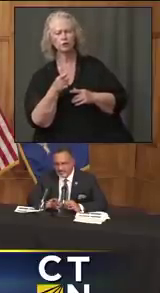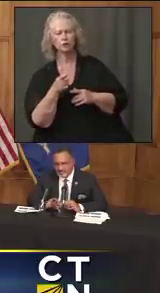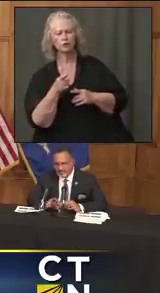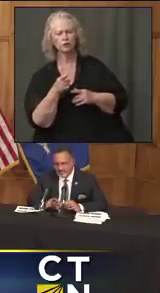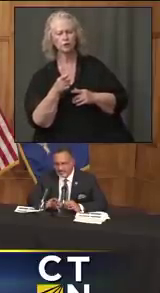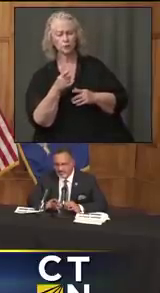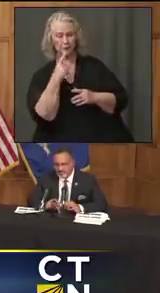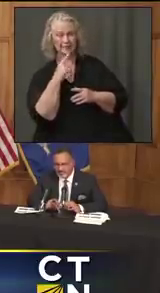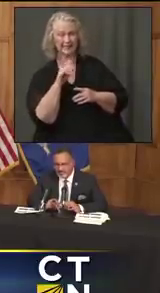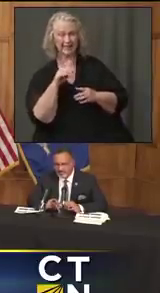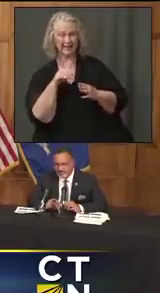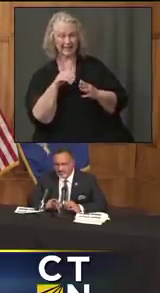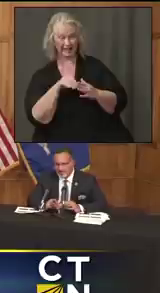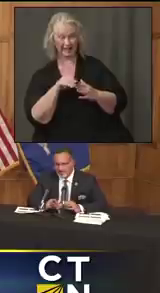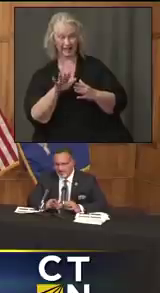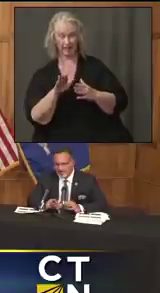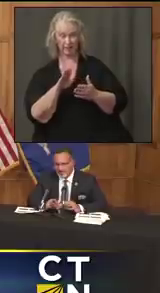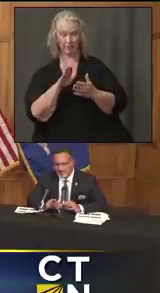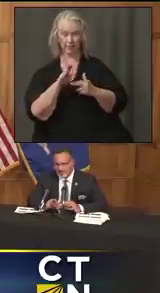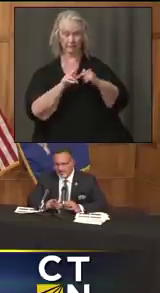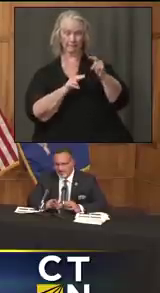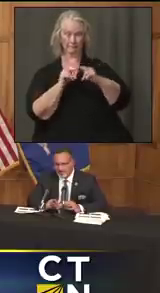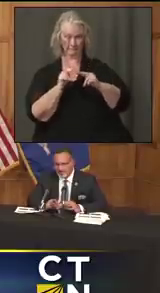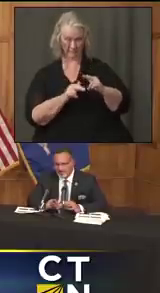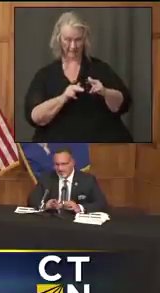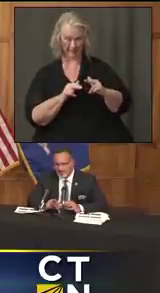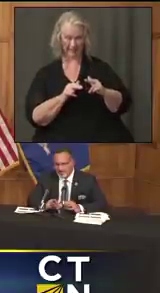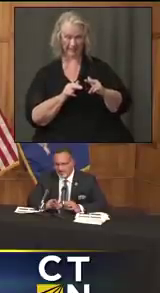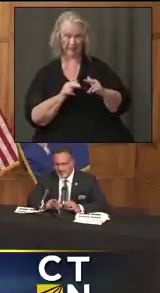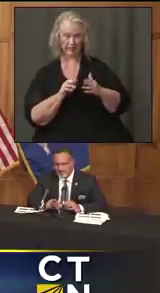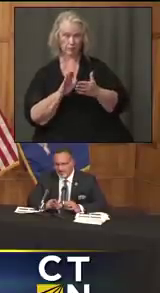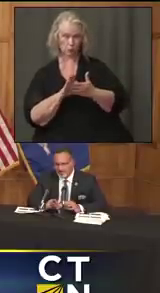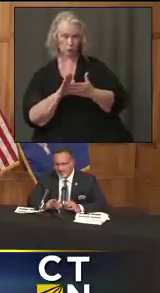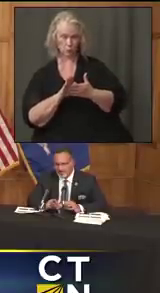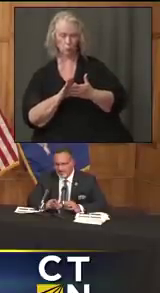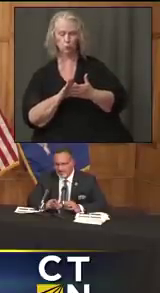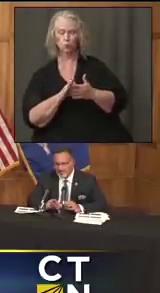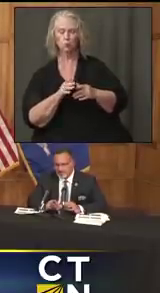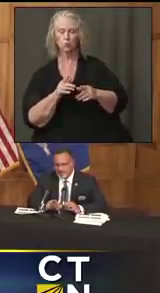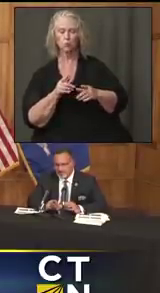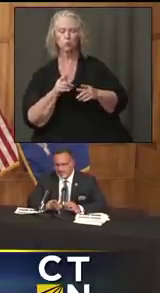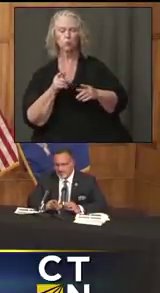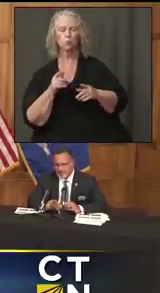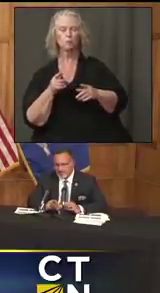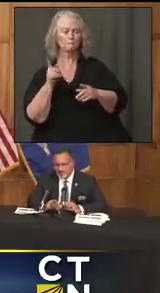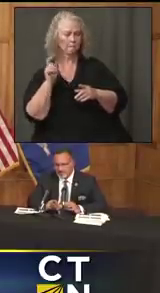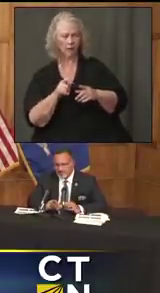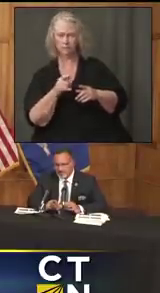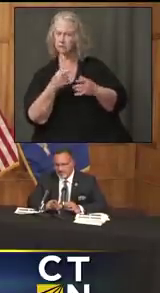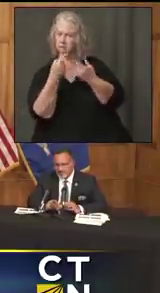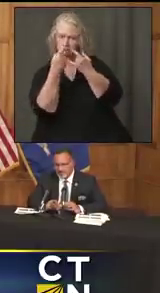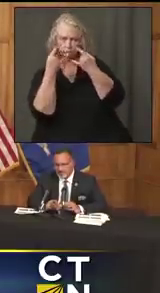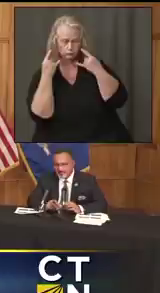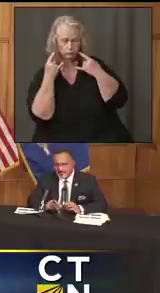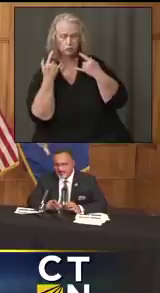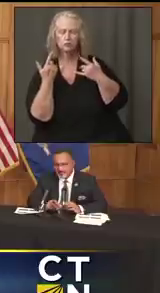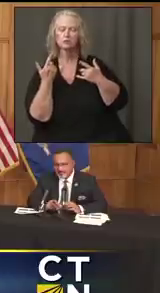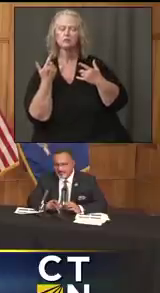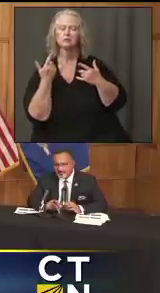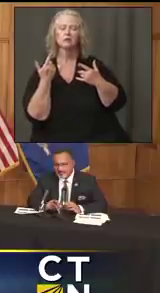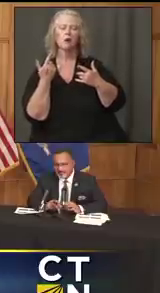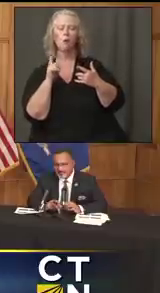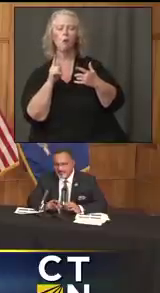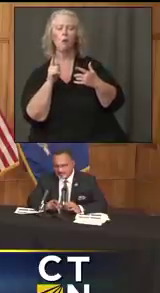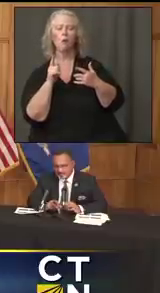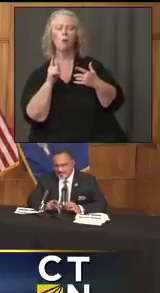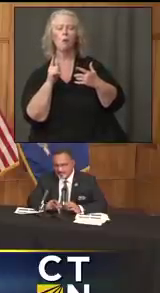building, students will be required to wear face masks except for if they have health conditions or when teachers are providing instruction. Can